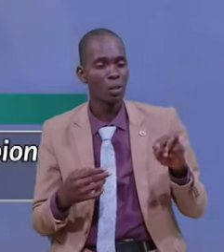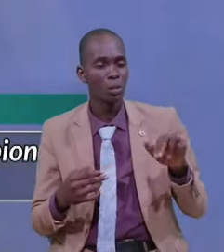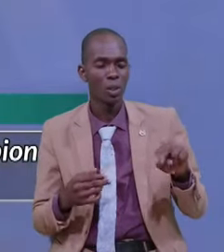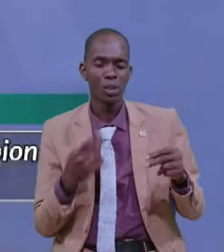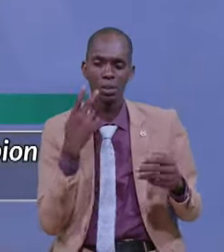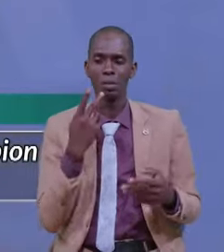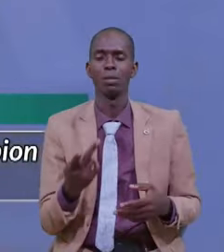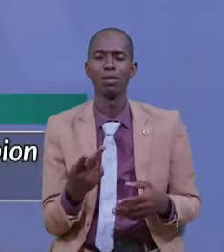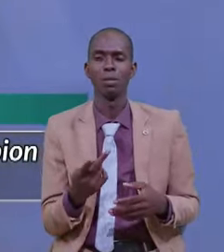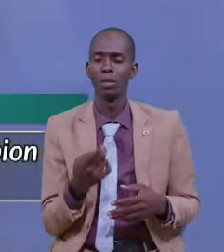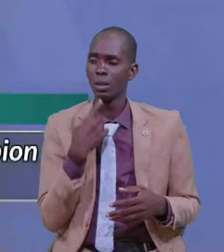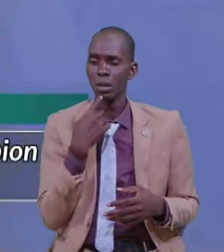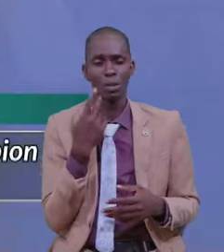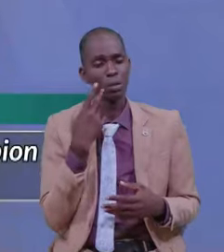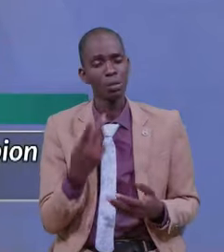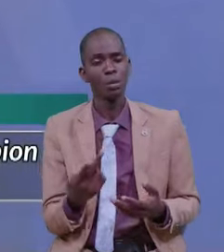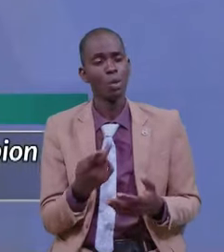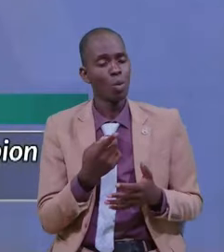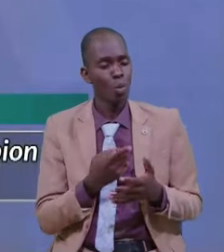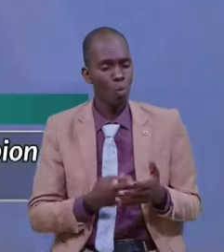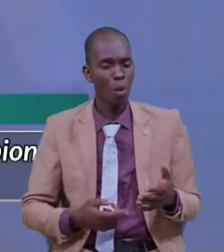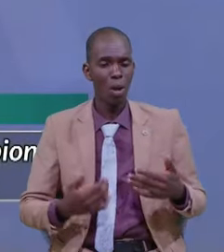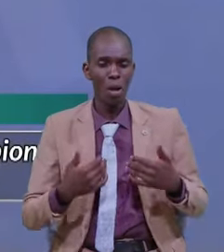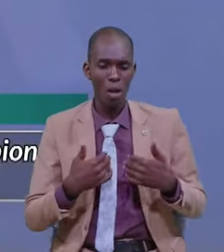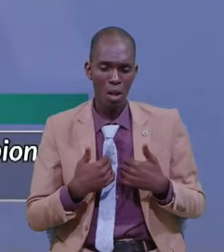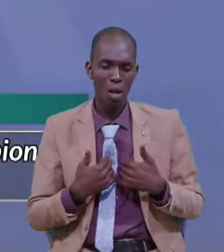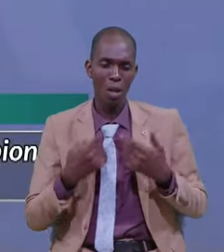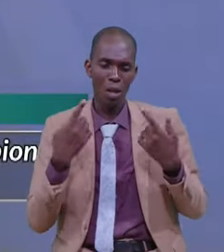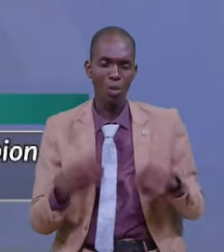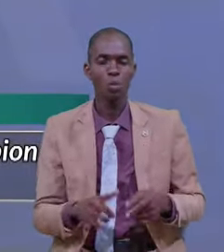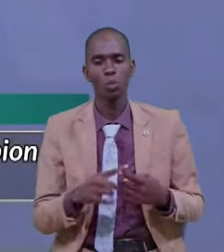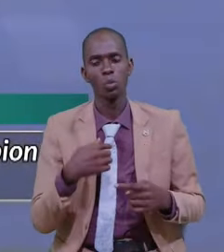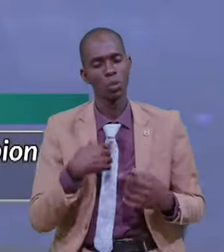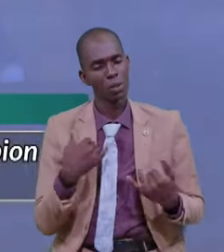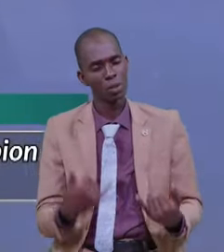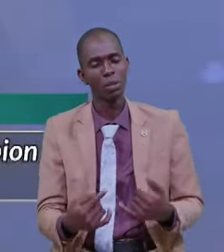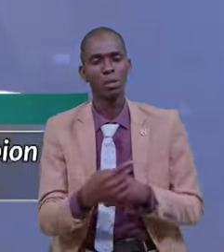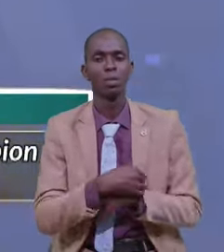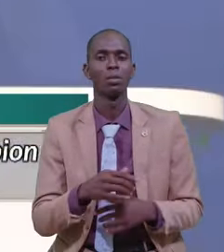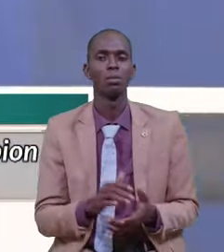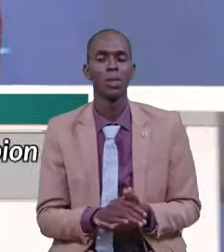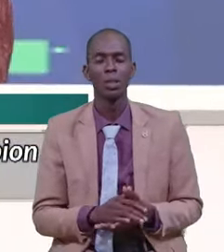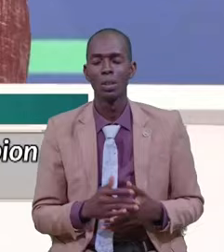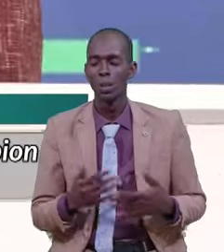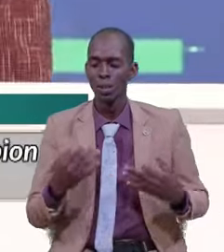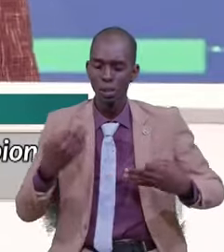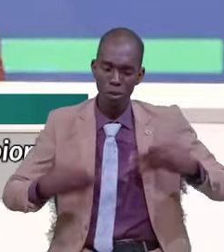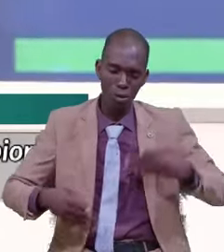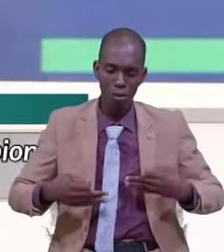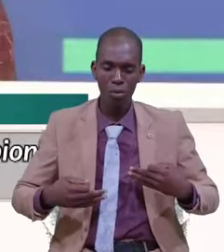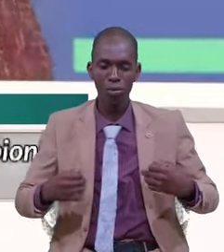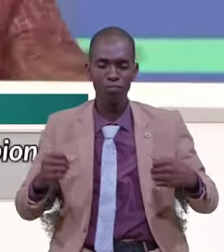what has become of me today. Condemned,